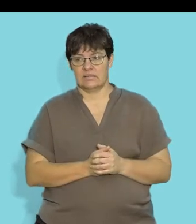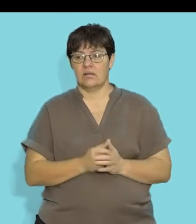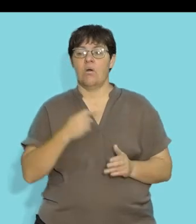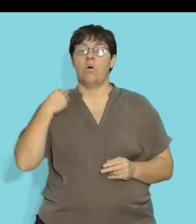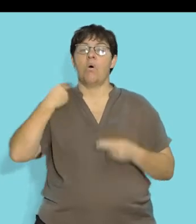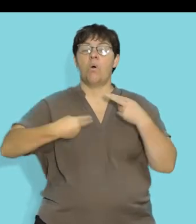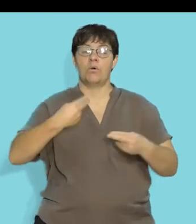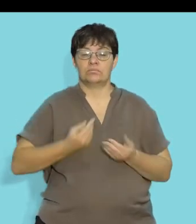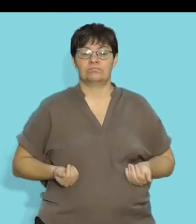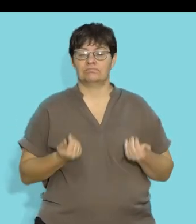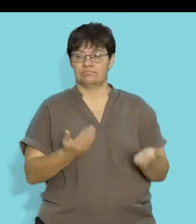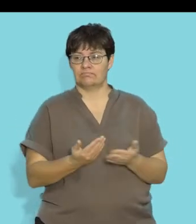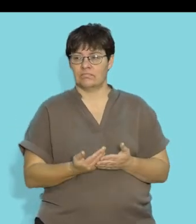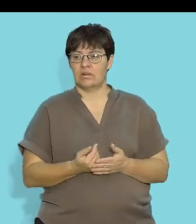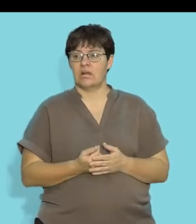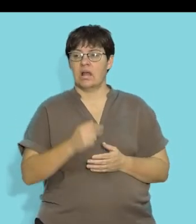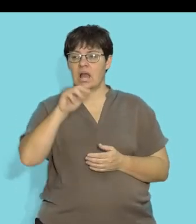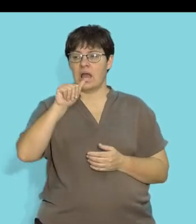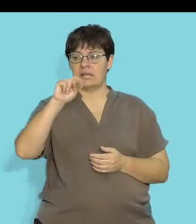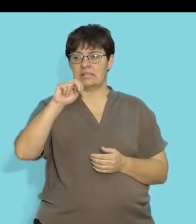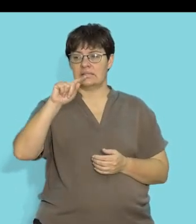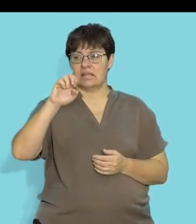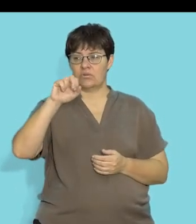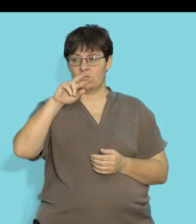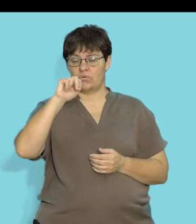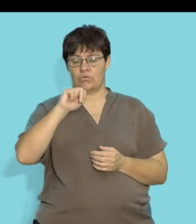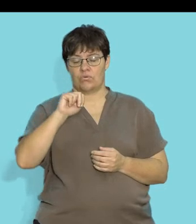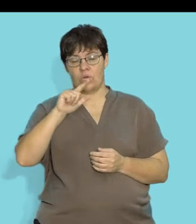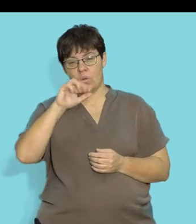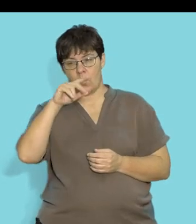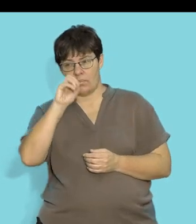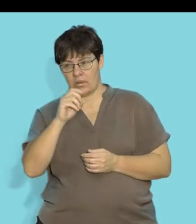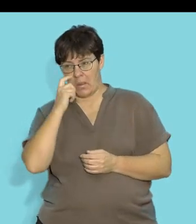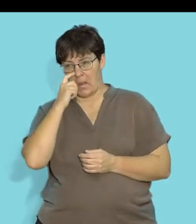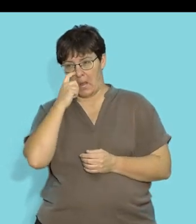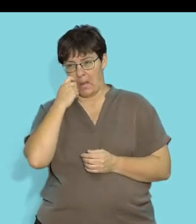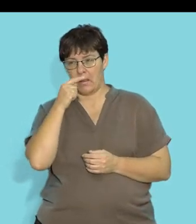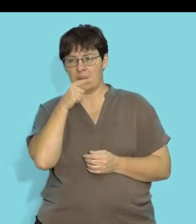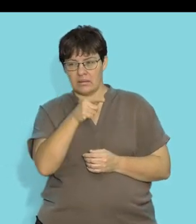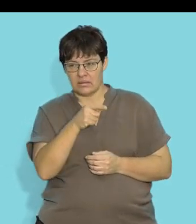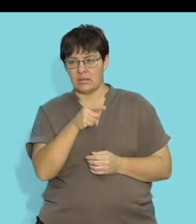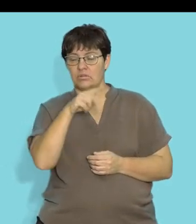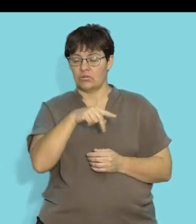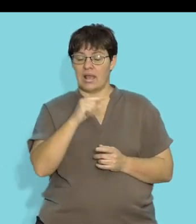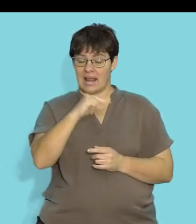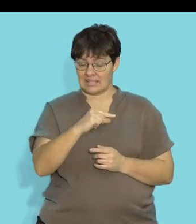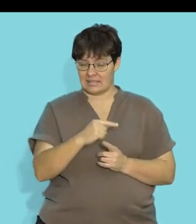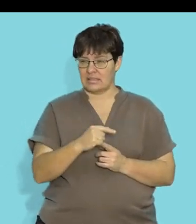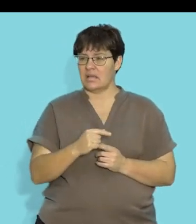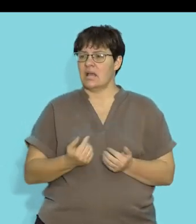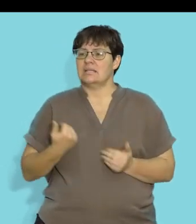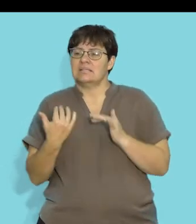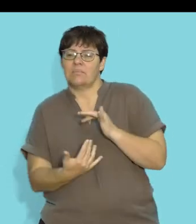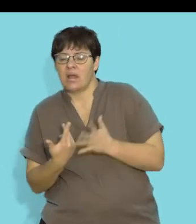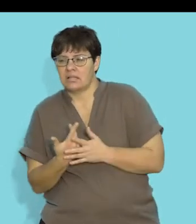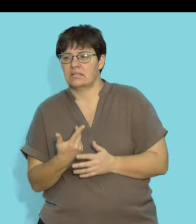8. A hormone produced by the anterior lobe of the pituitary gland, so the pituitary gland, that stimulates the release